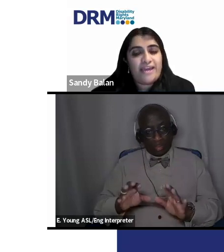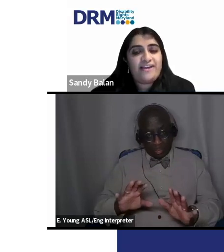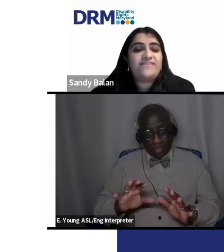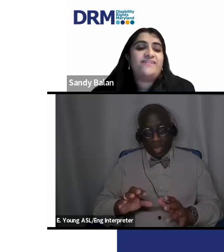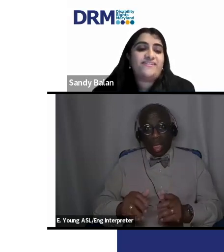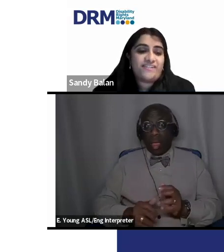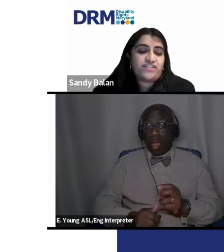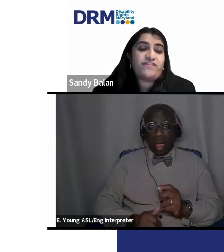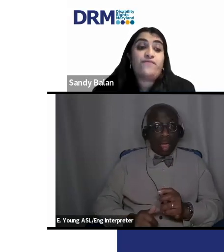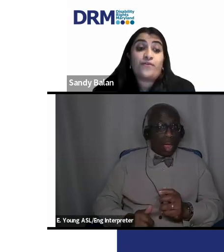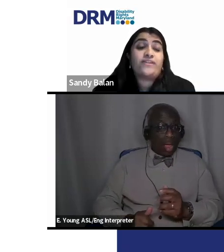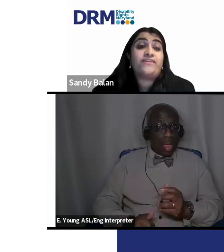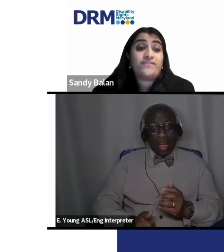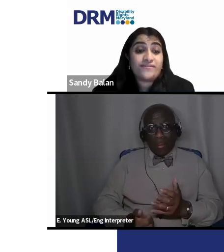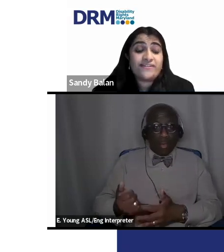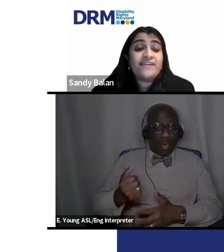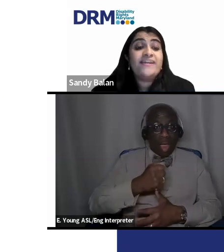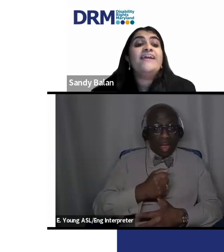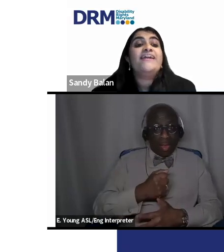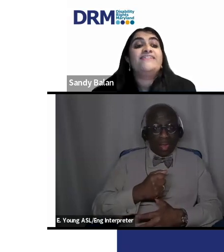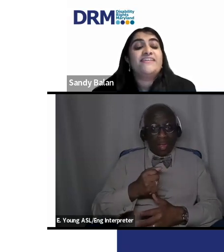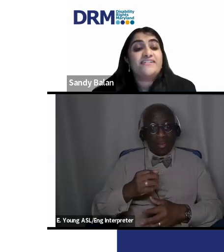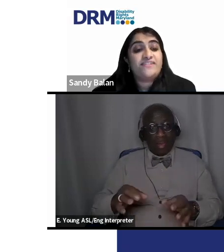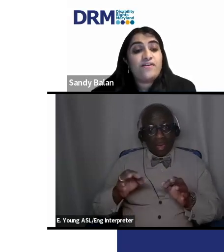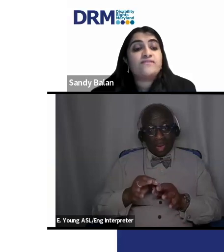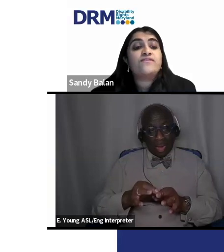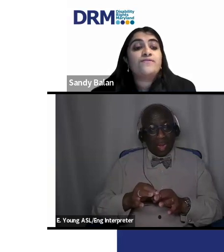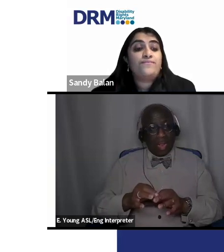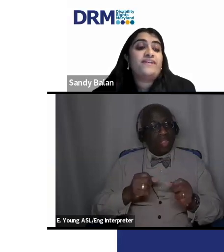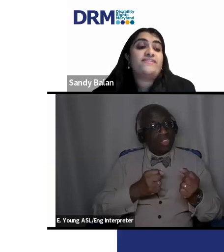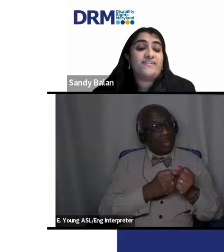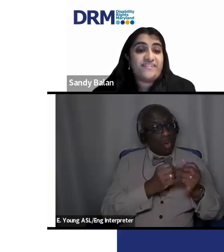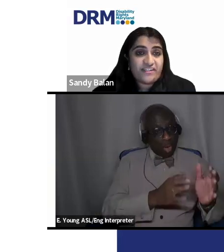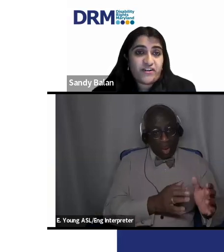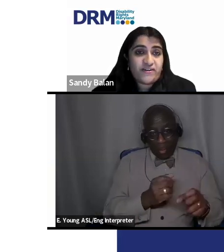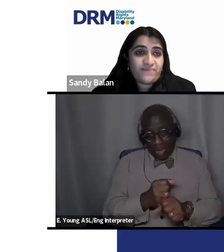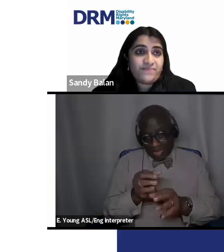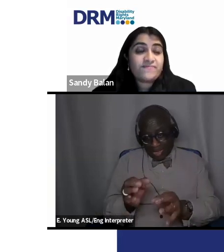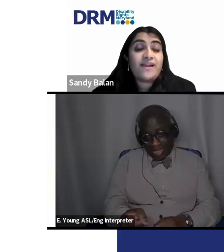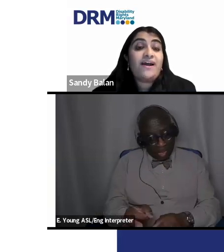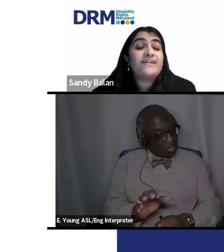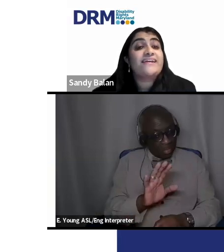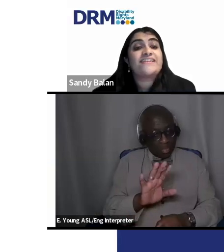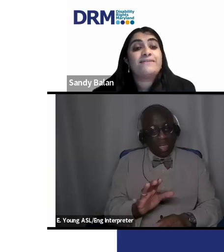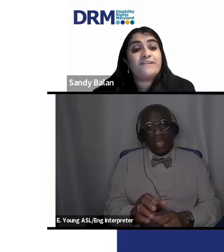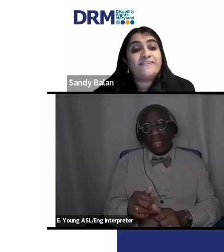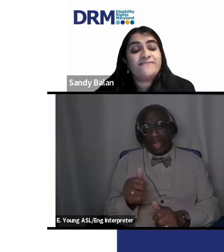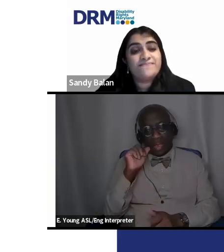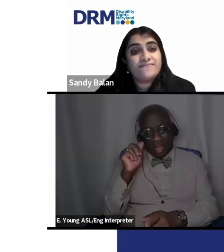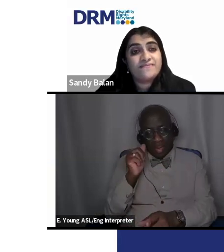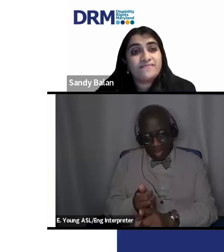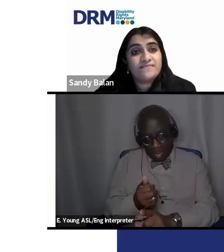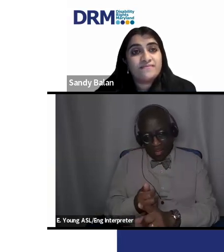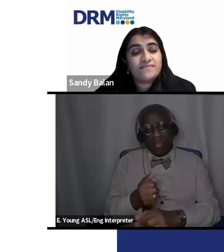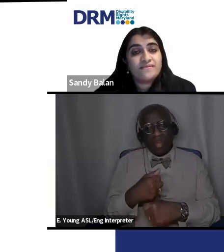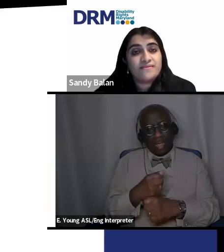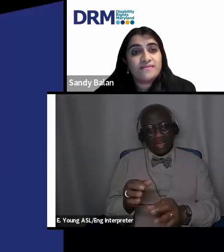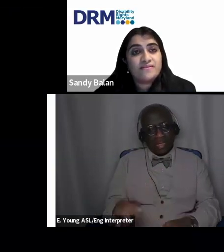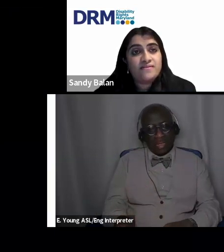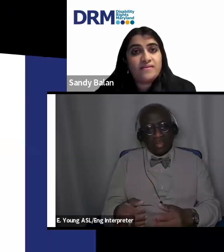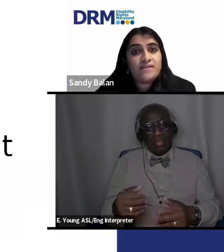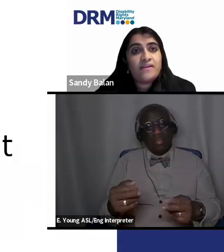cannot make the decision for the adult. It is the adult who makes the decision. Next slide, please.